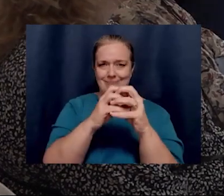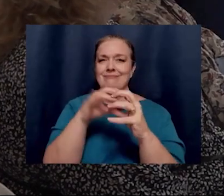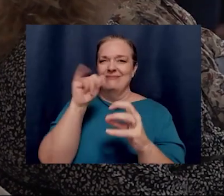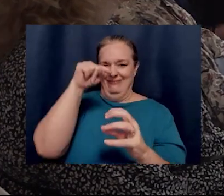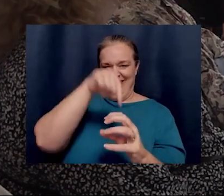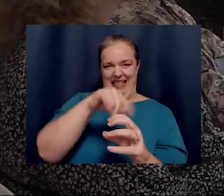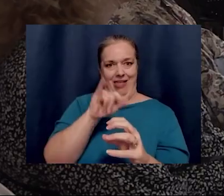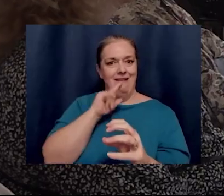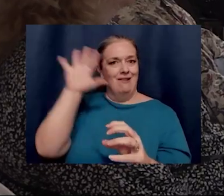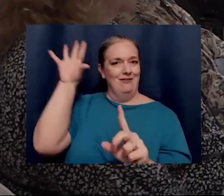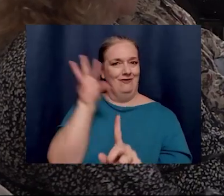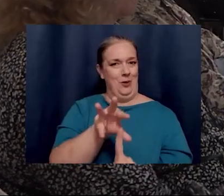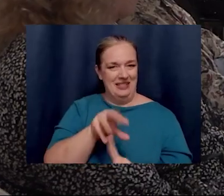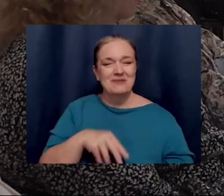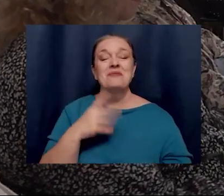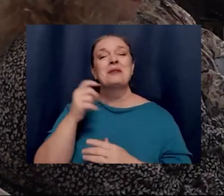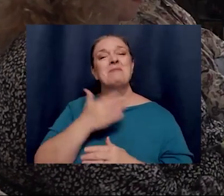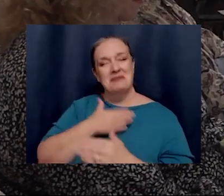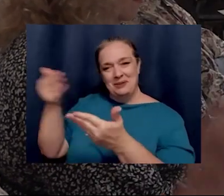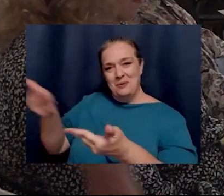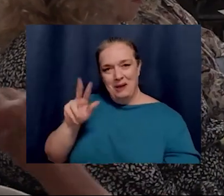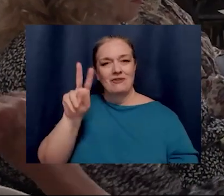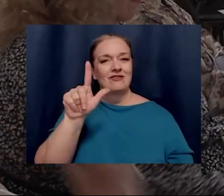in welcoming Valerie Balint.